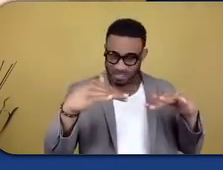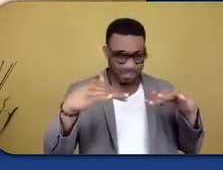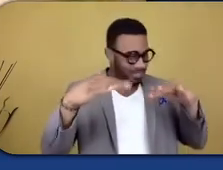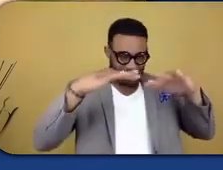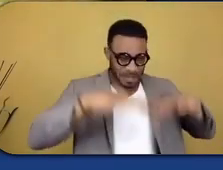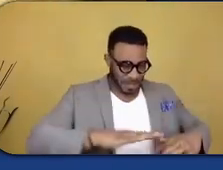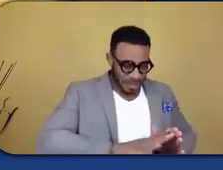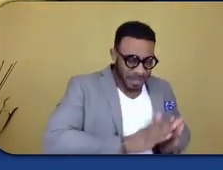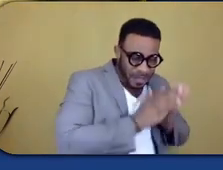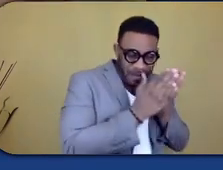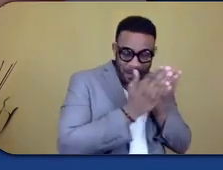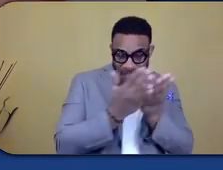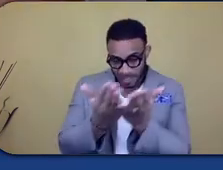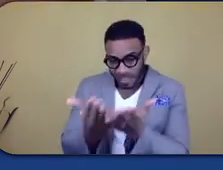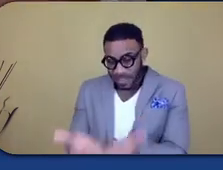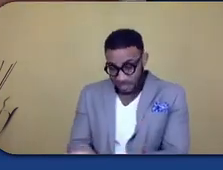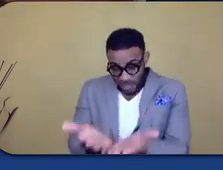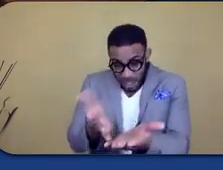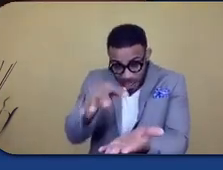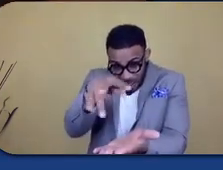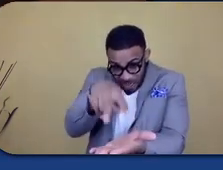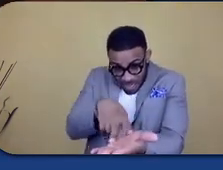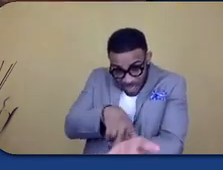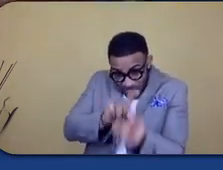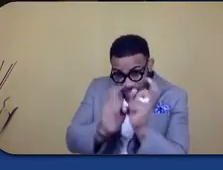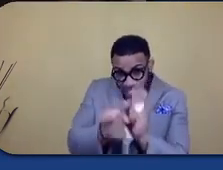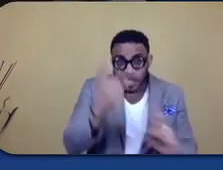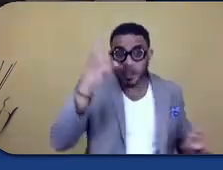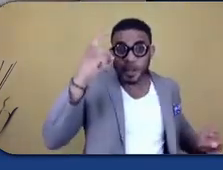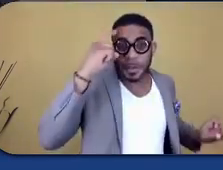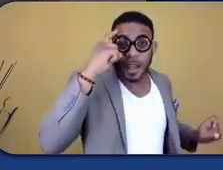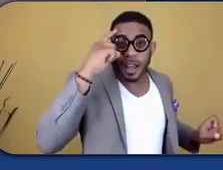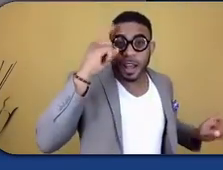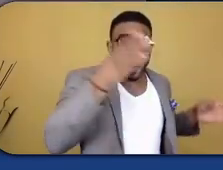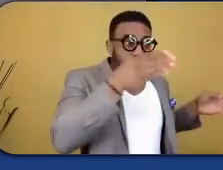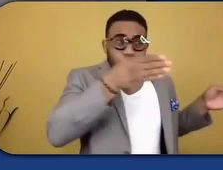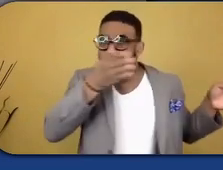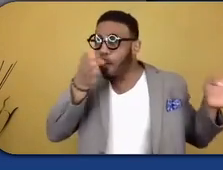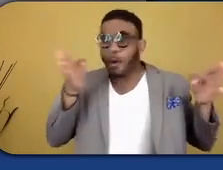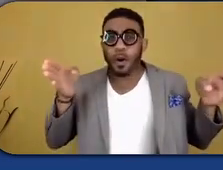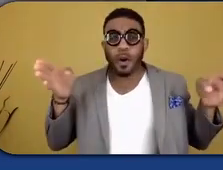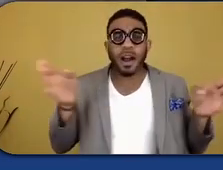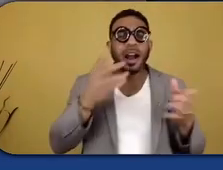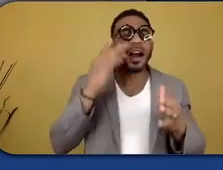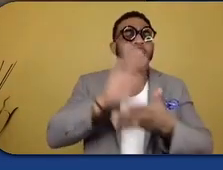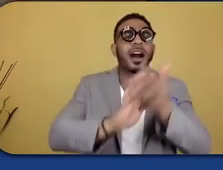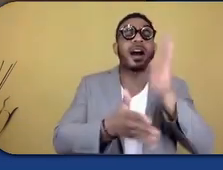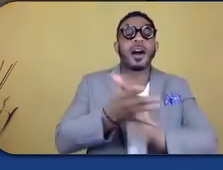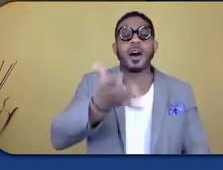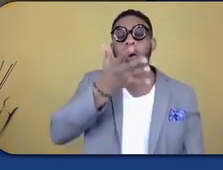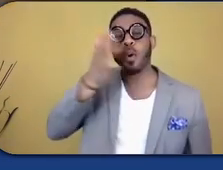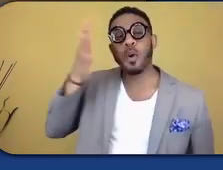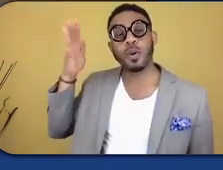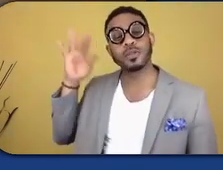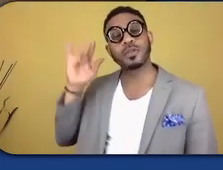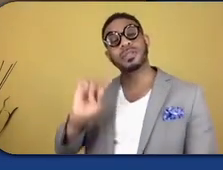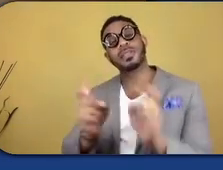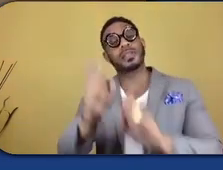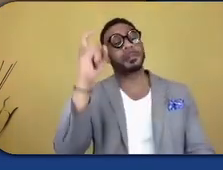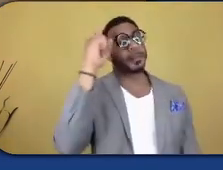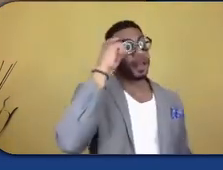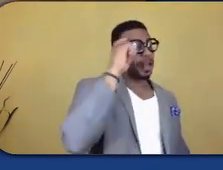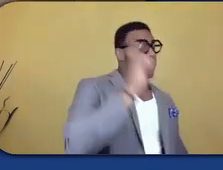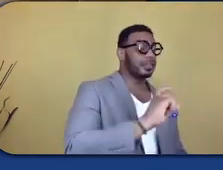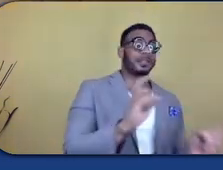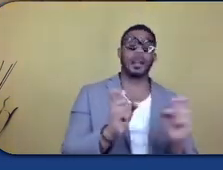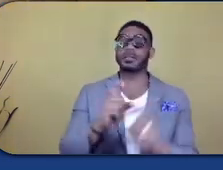better change your mind. Bend and break back and change your mind. Yeah. You better change your mind. And until I will